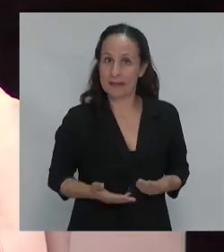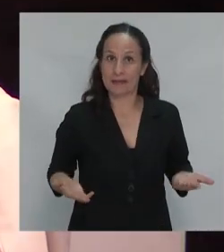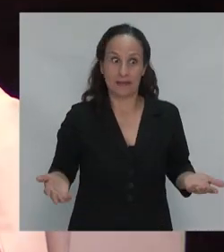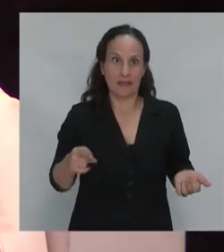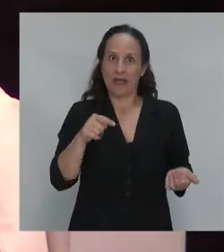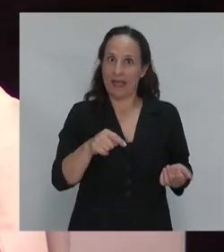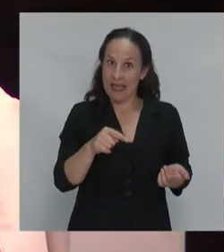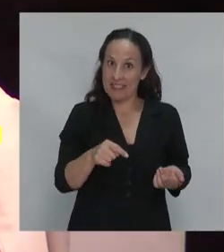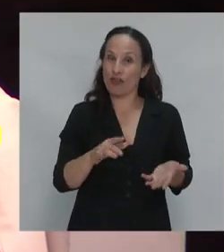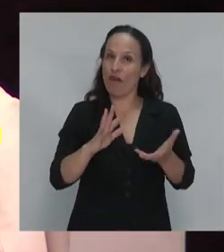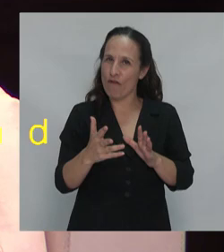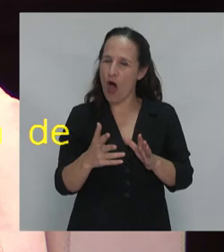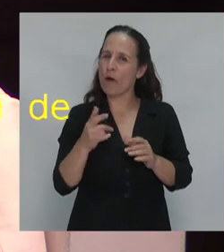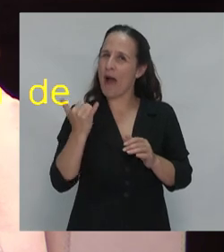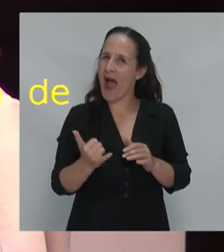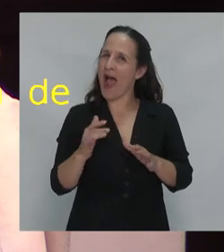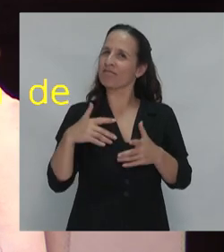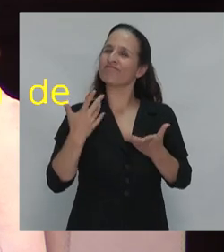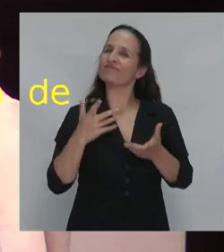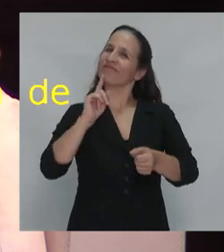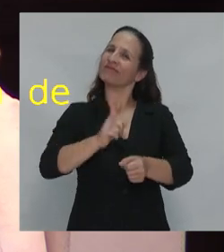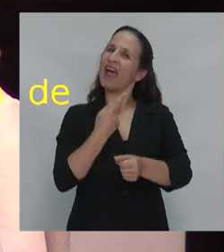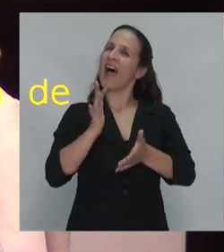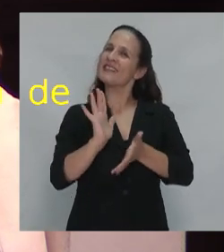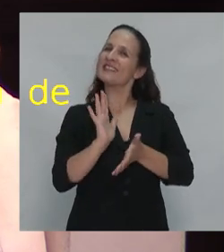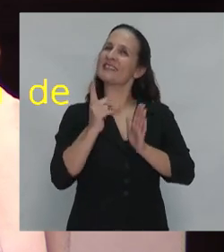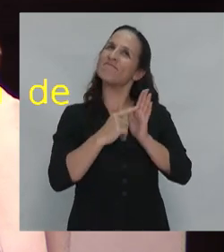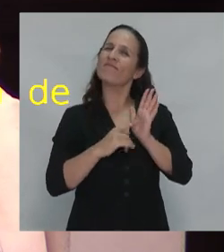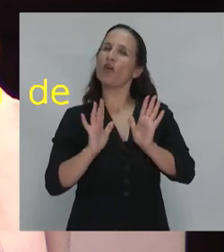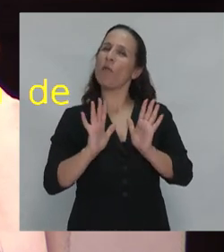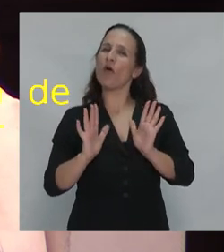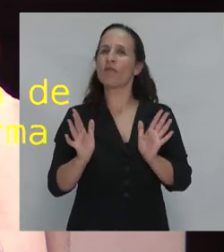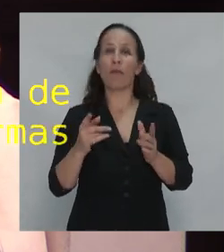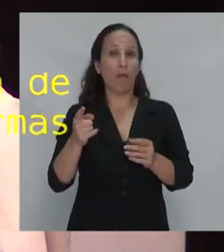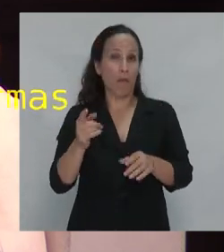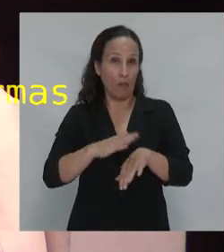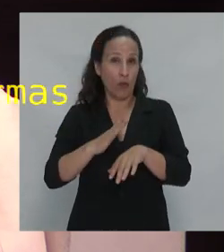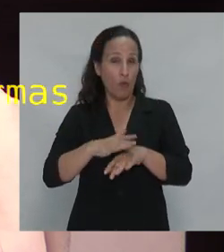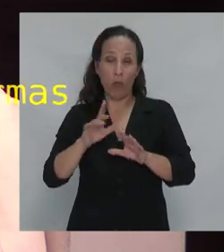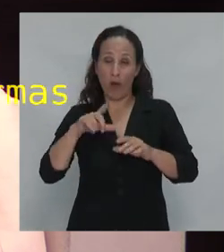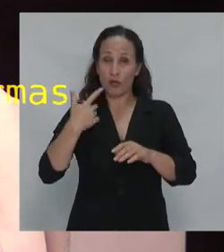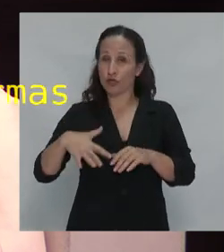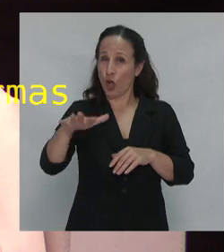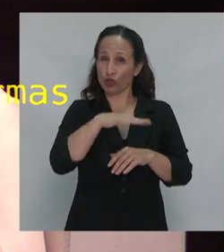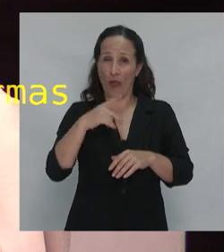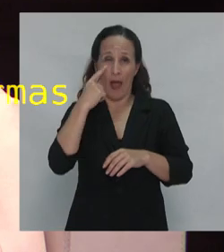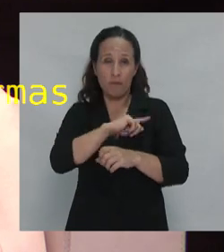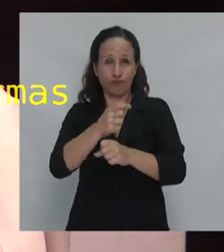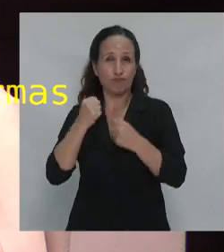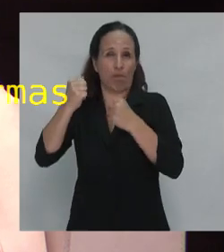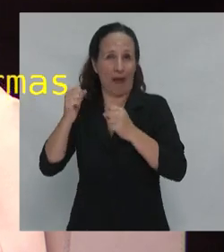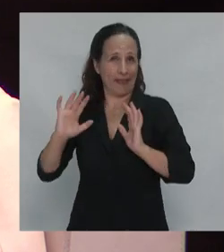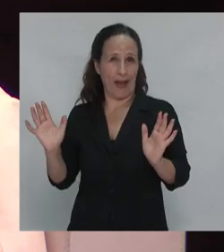of the patriarchal attitudes in society. So fighting patriarchy,